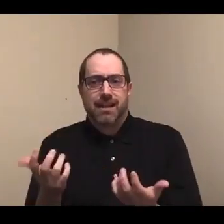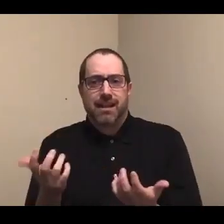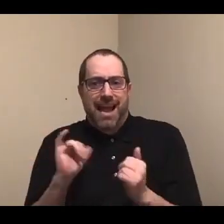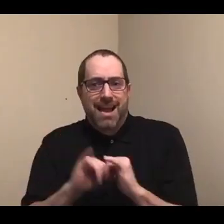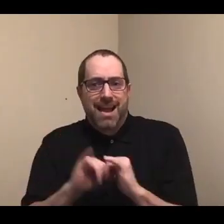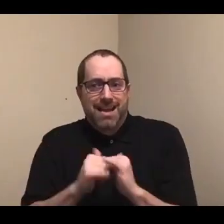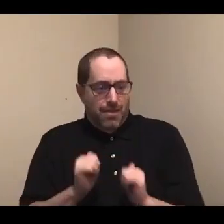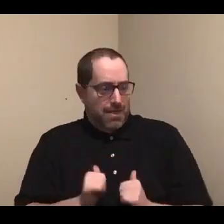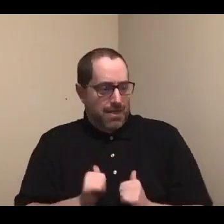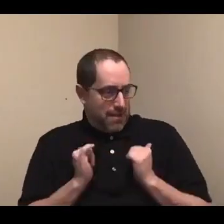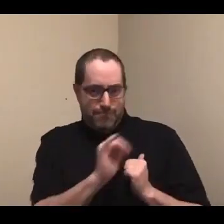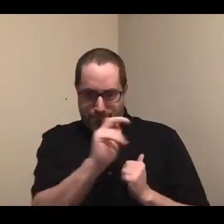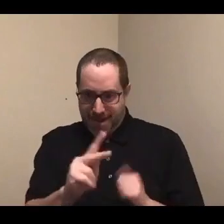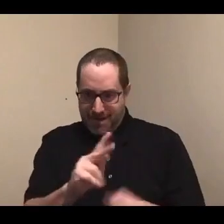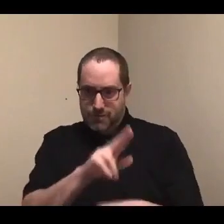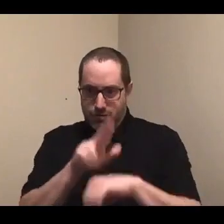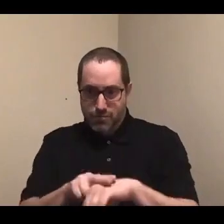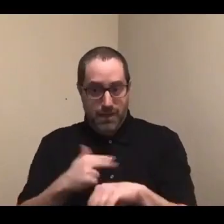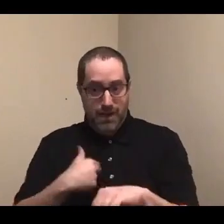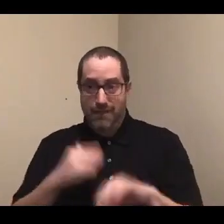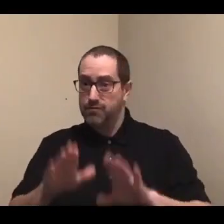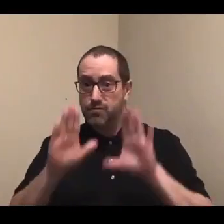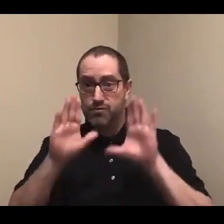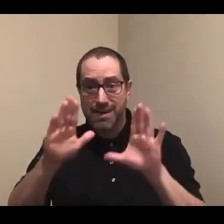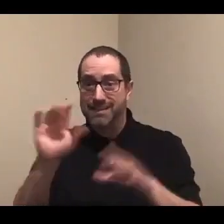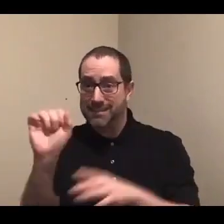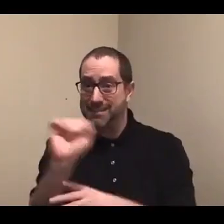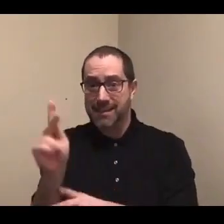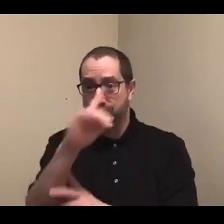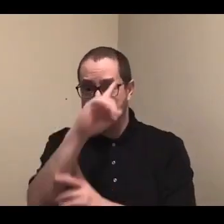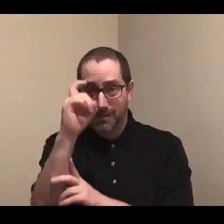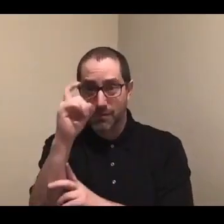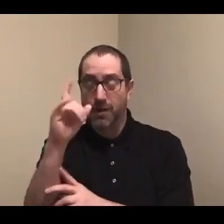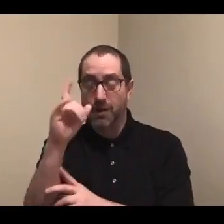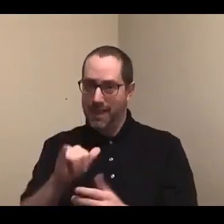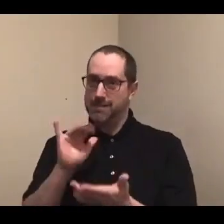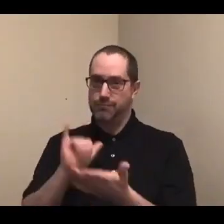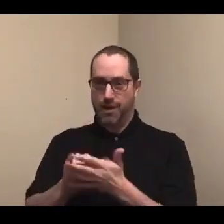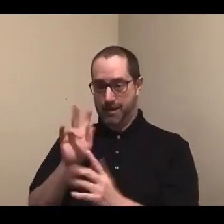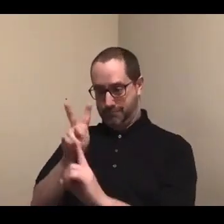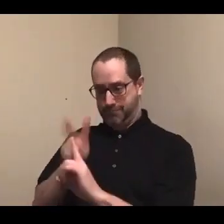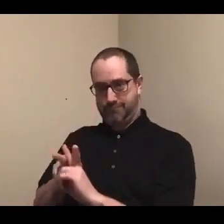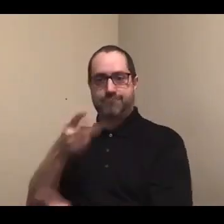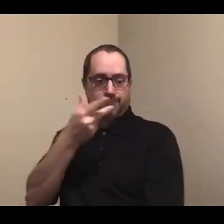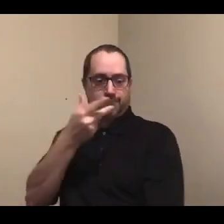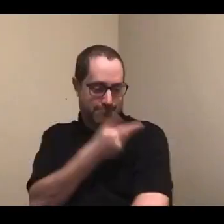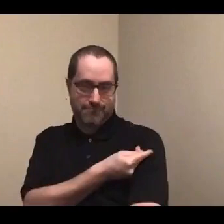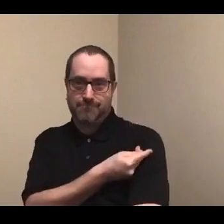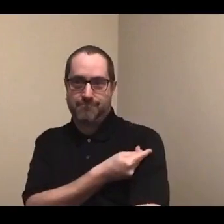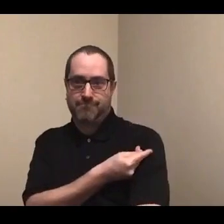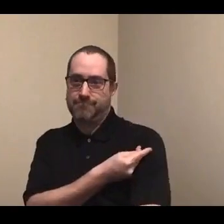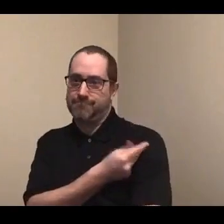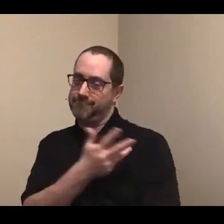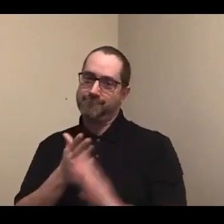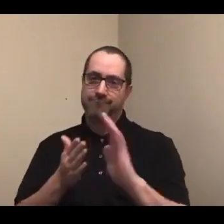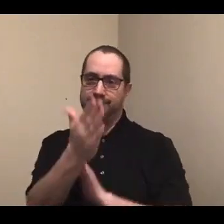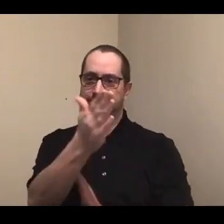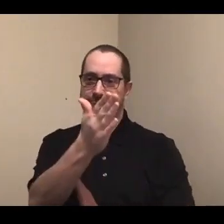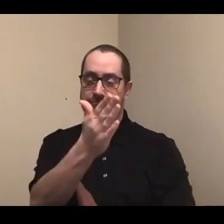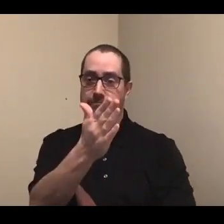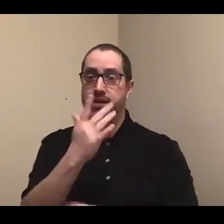summer. Now that's what you are planning when you book your appointment. So when it's your turn, make your